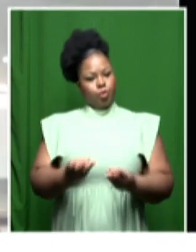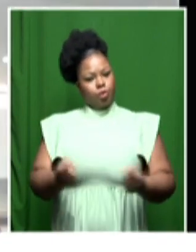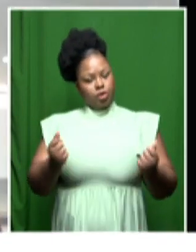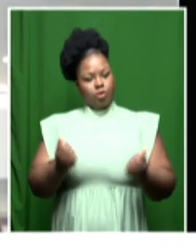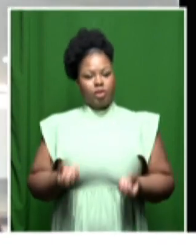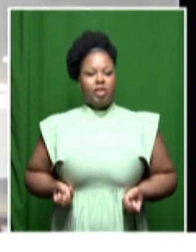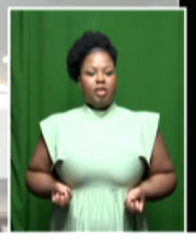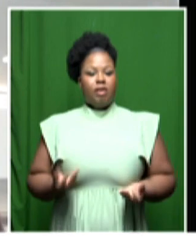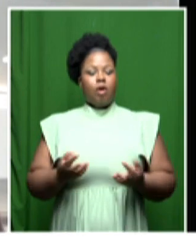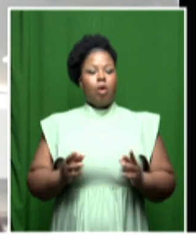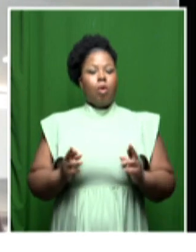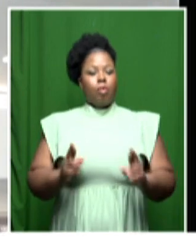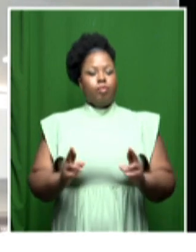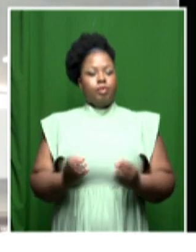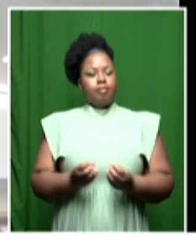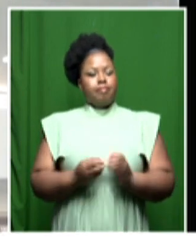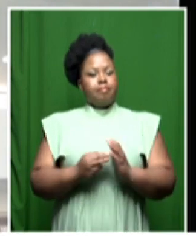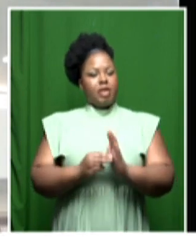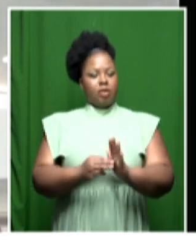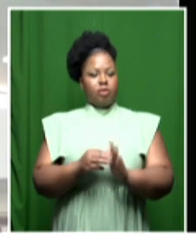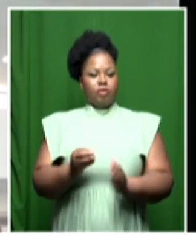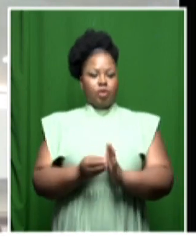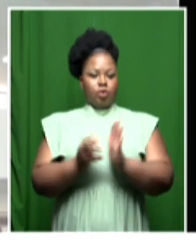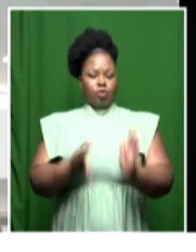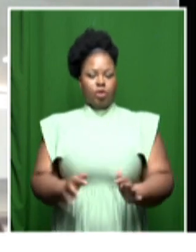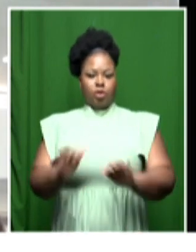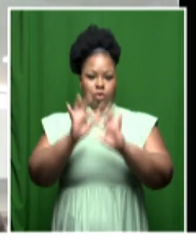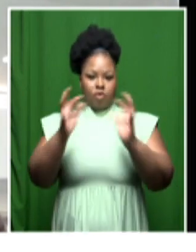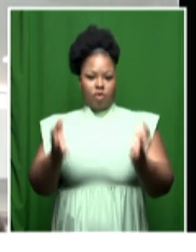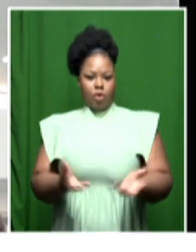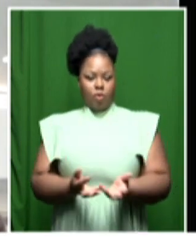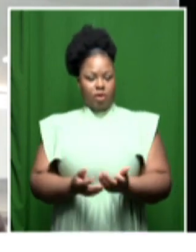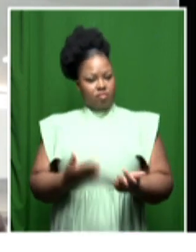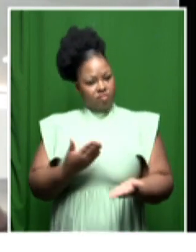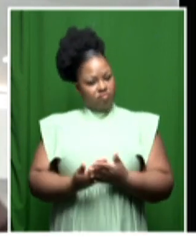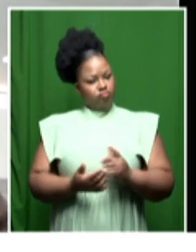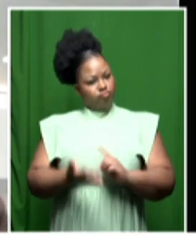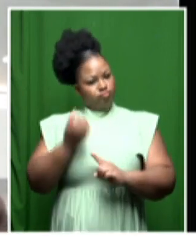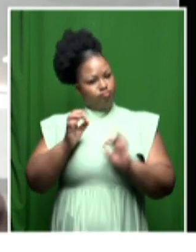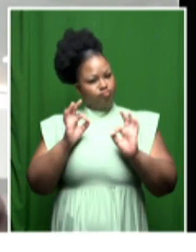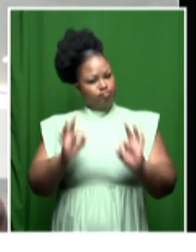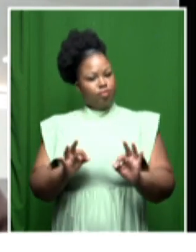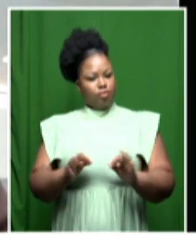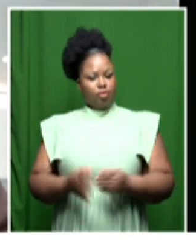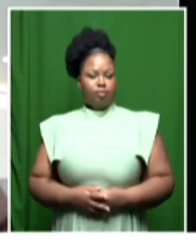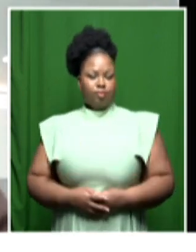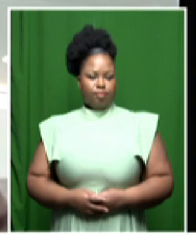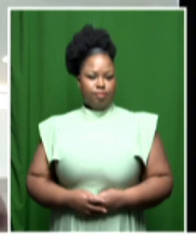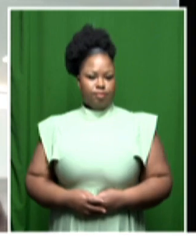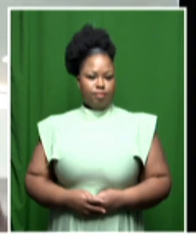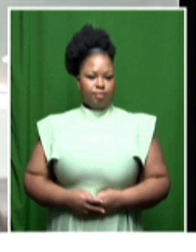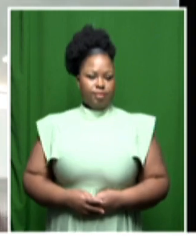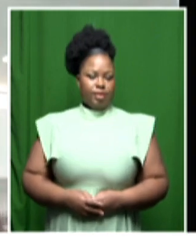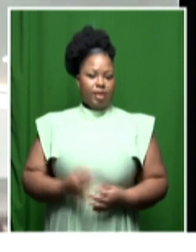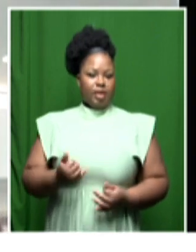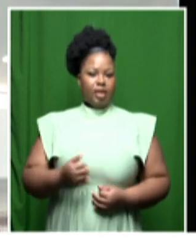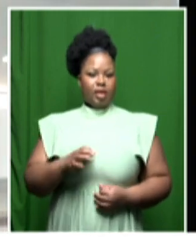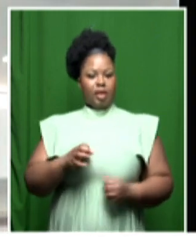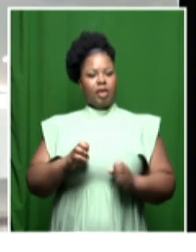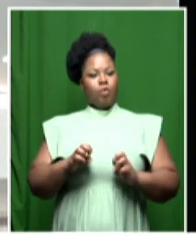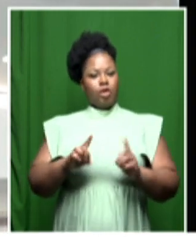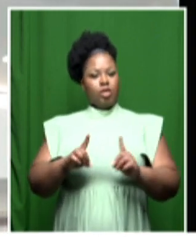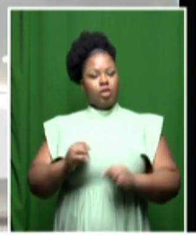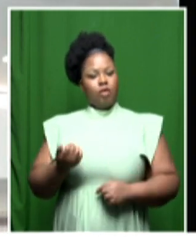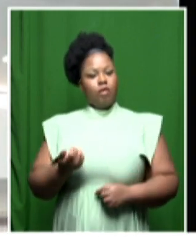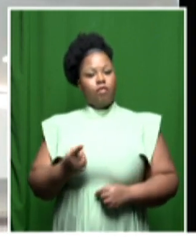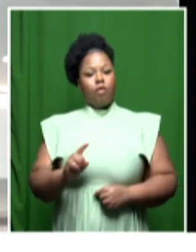giving hopes to millions of students across the globe to realize their potential against all odds. EdForAll's